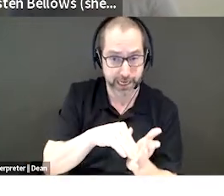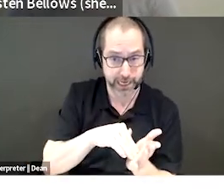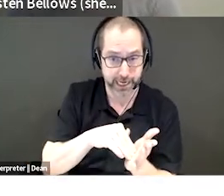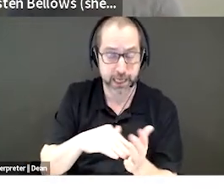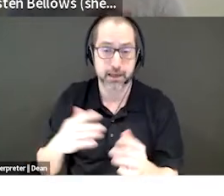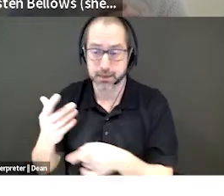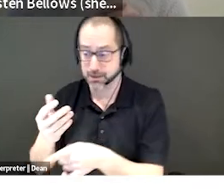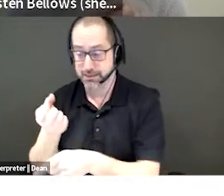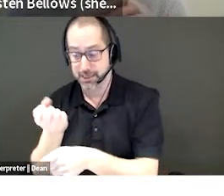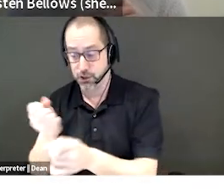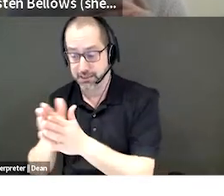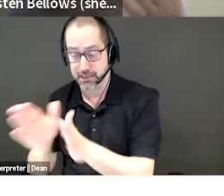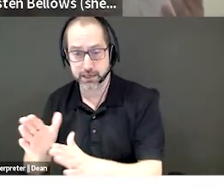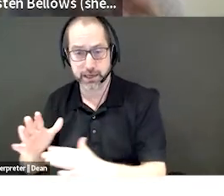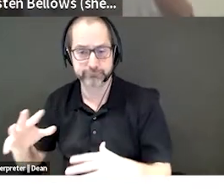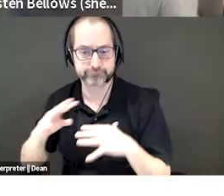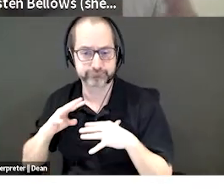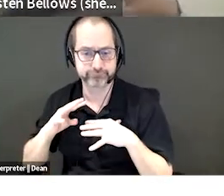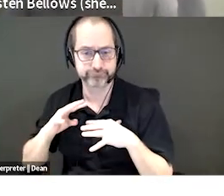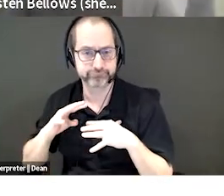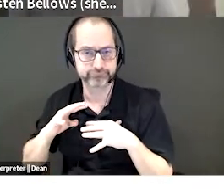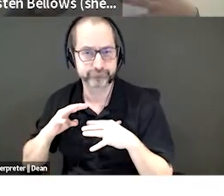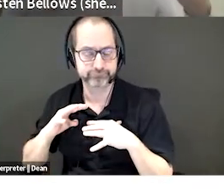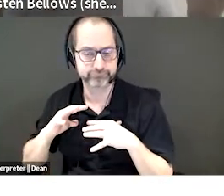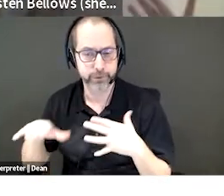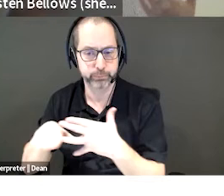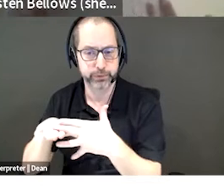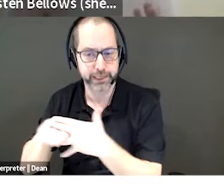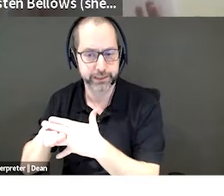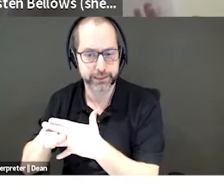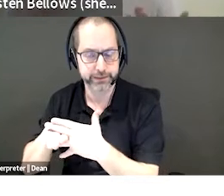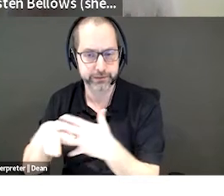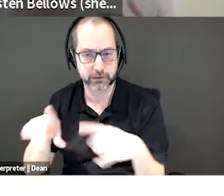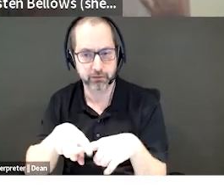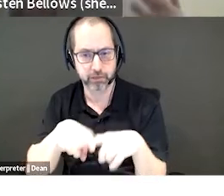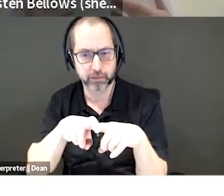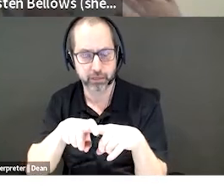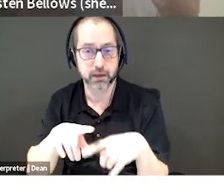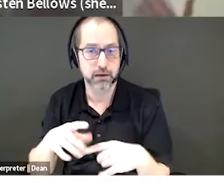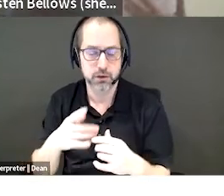weekends. So it doesn't become that all-consuming